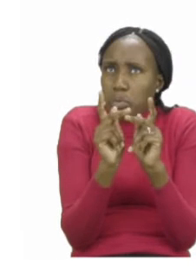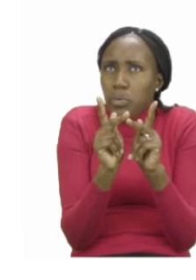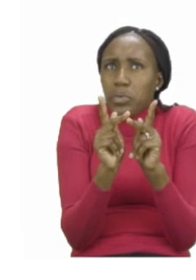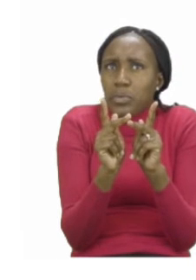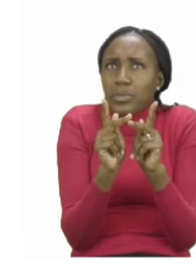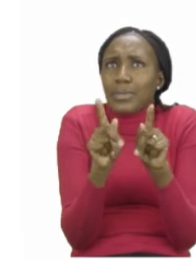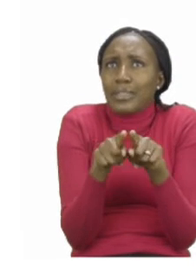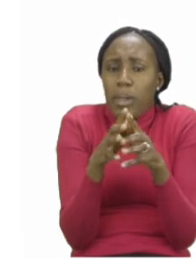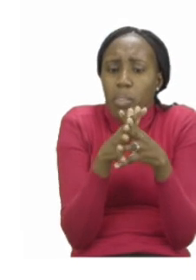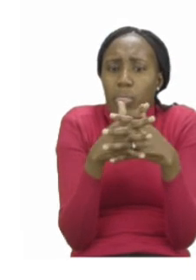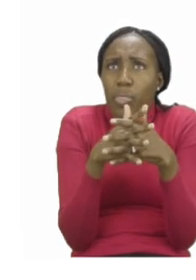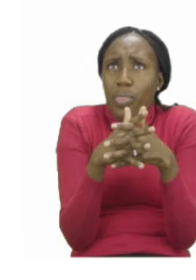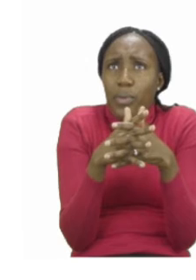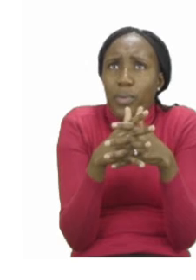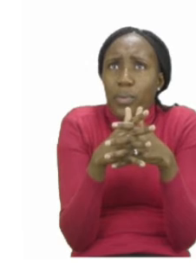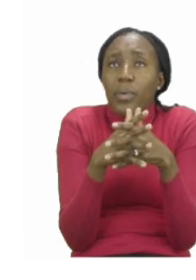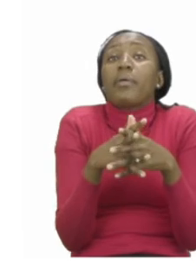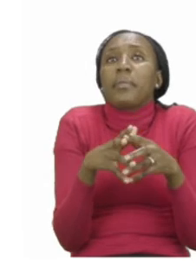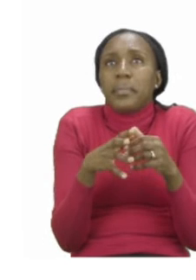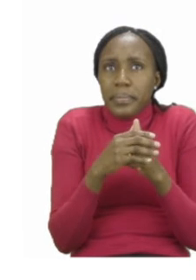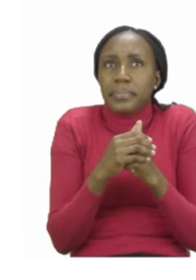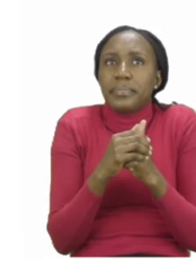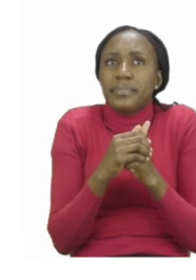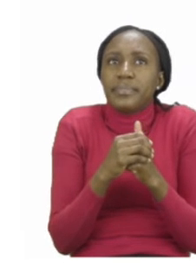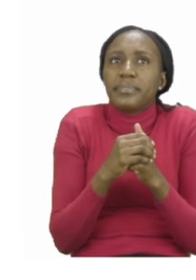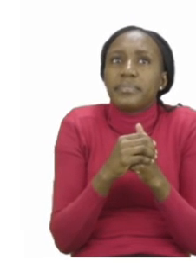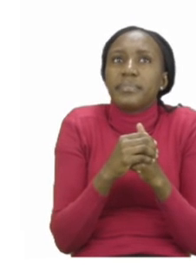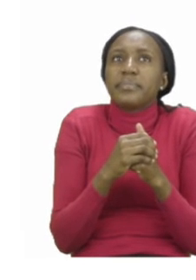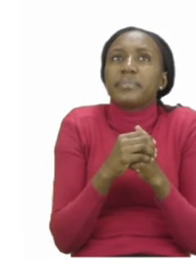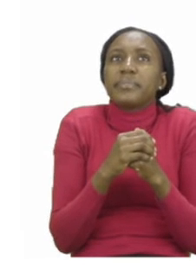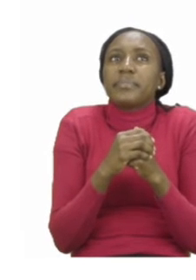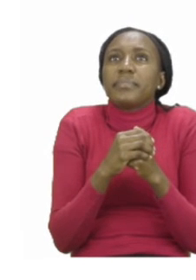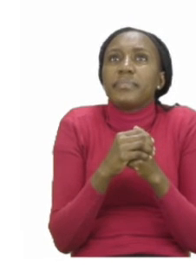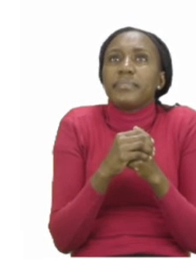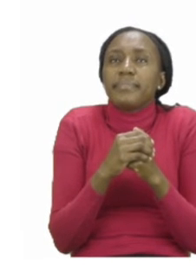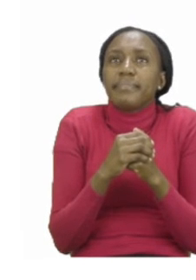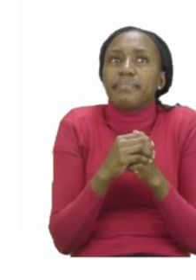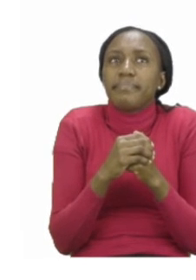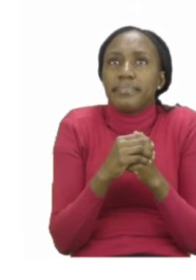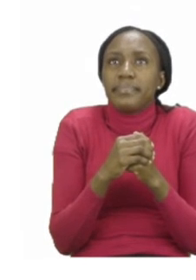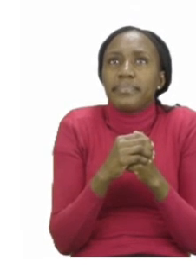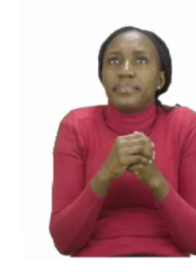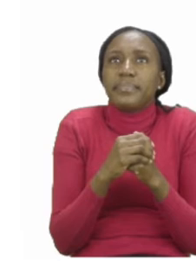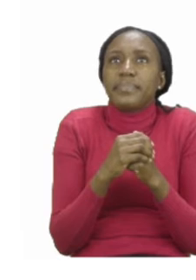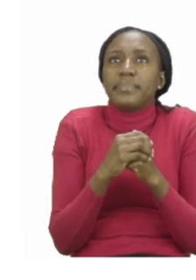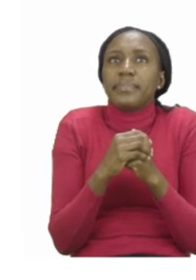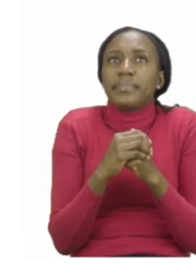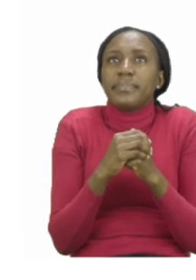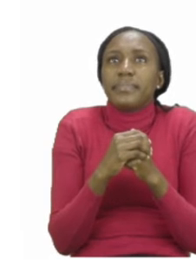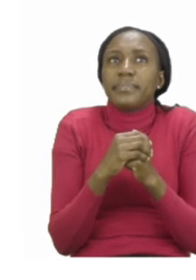Almost as if the fox is sitting in front of the bear or the bear is